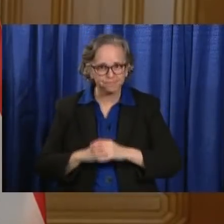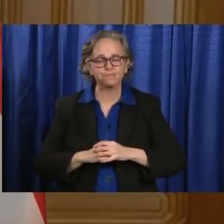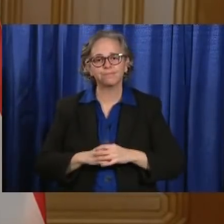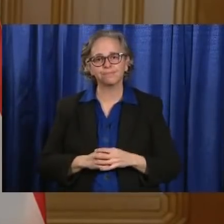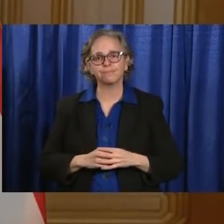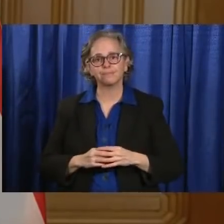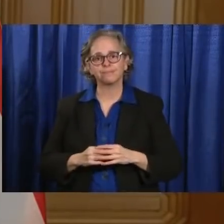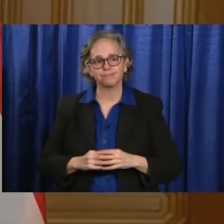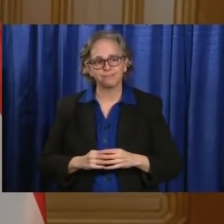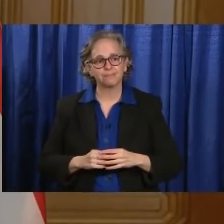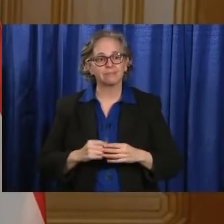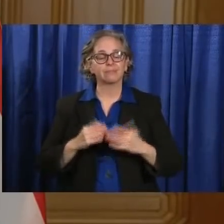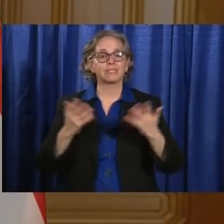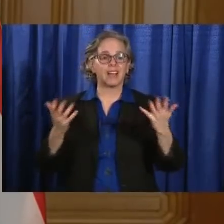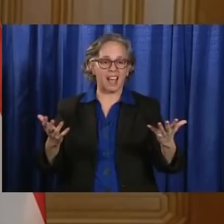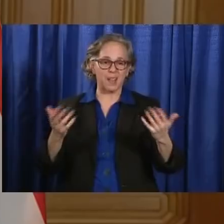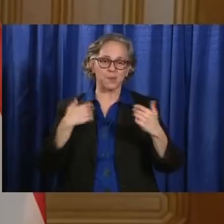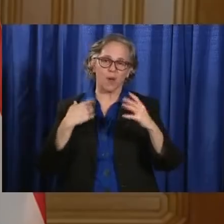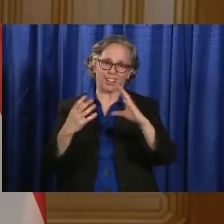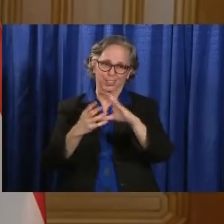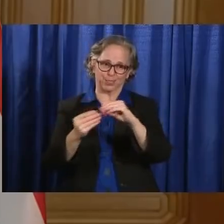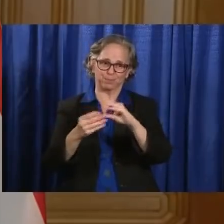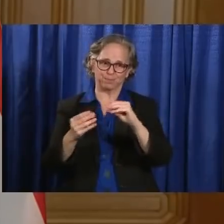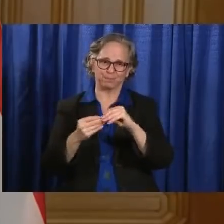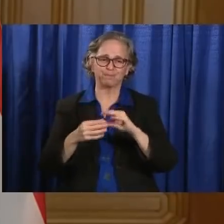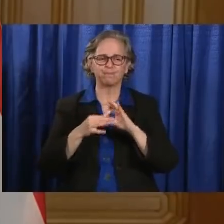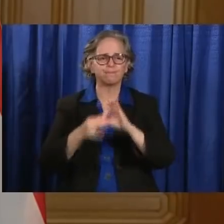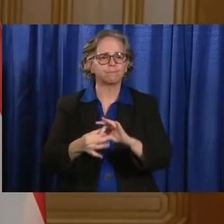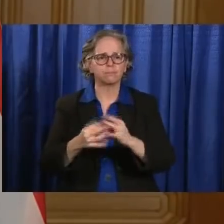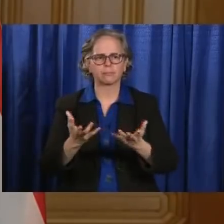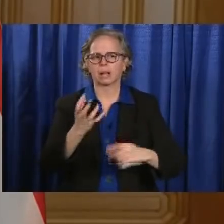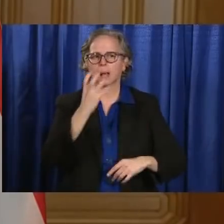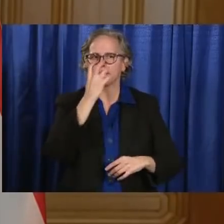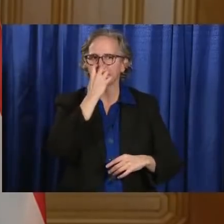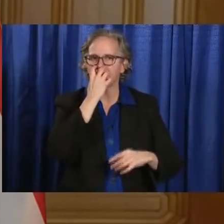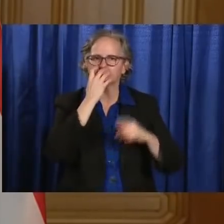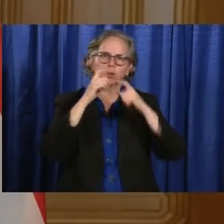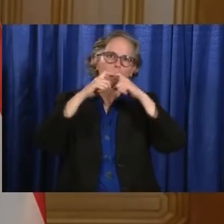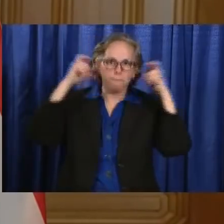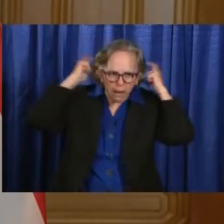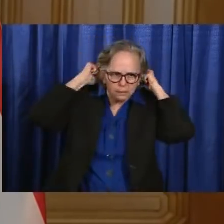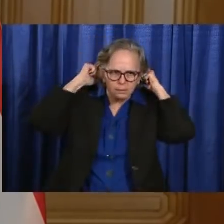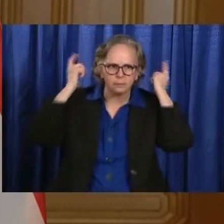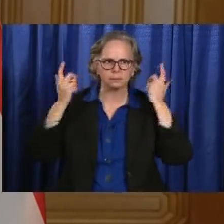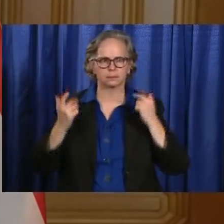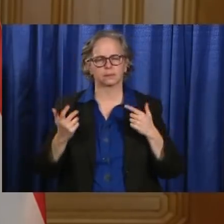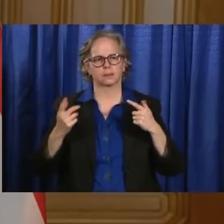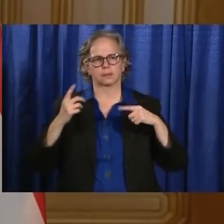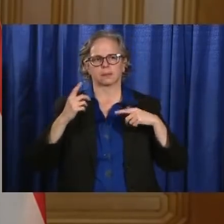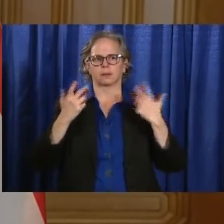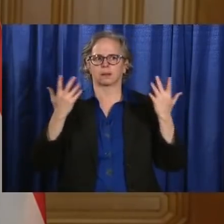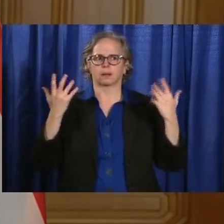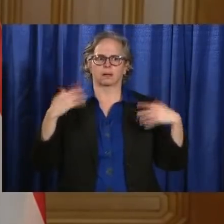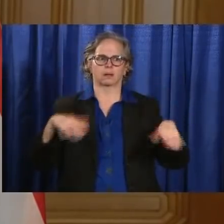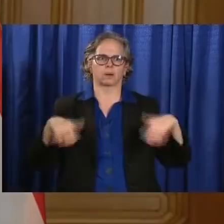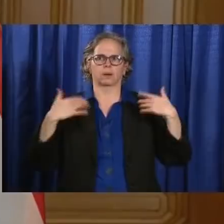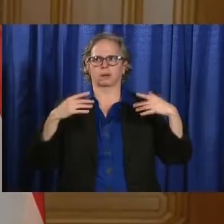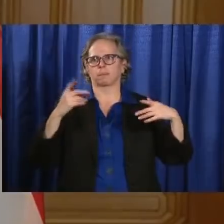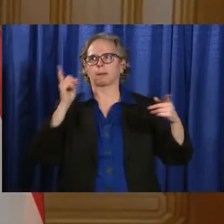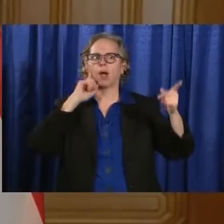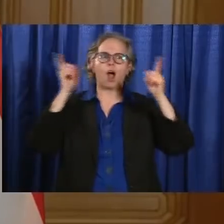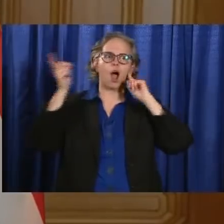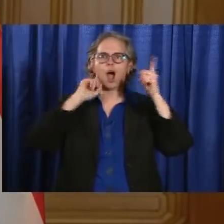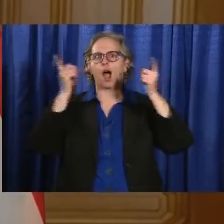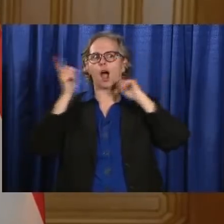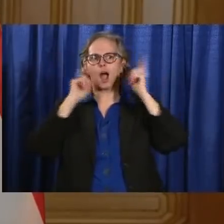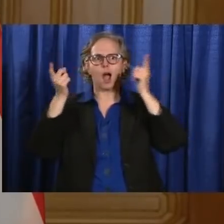Let me talk a little bit about masks that have been very much in the news. Yesterday, as you may have heard,